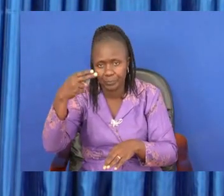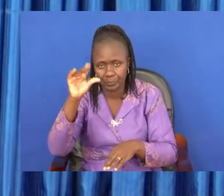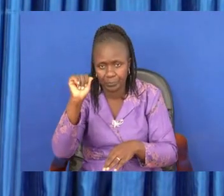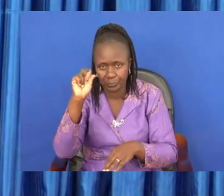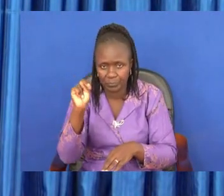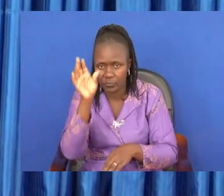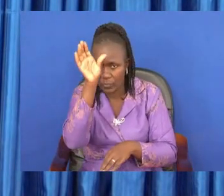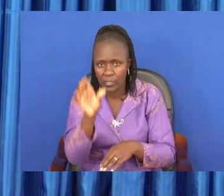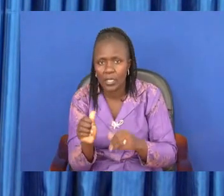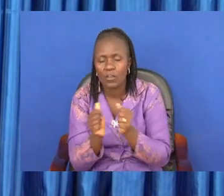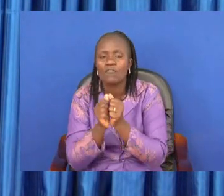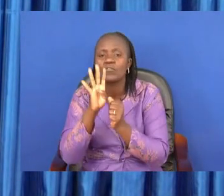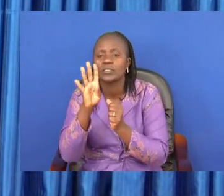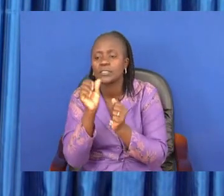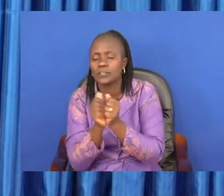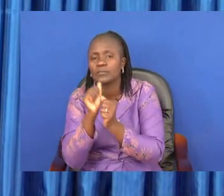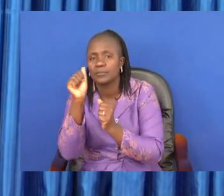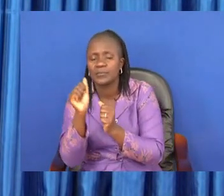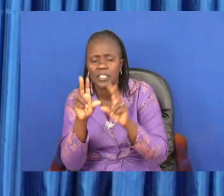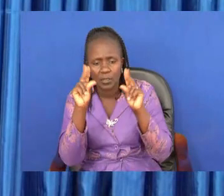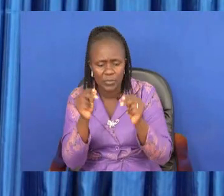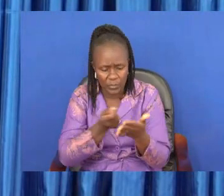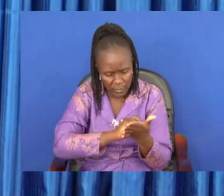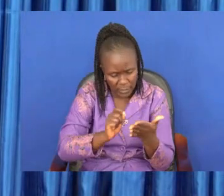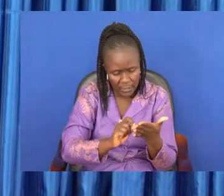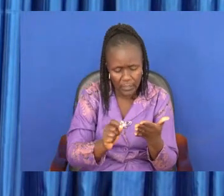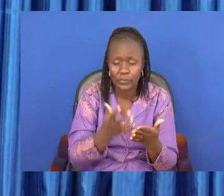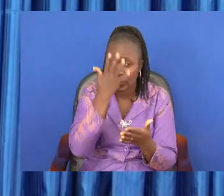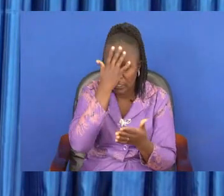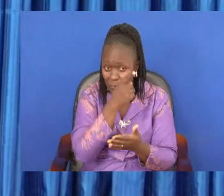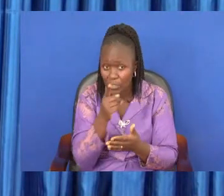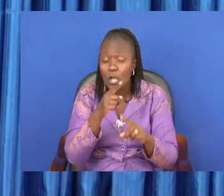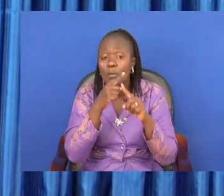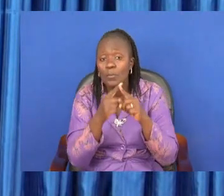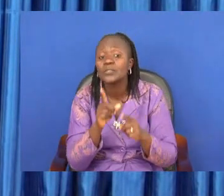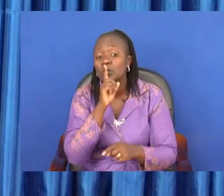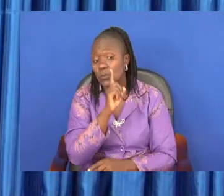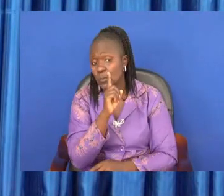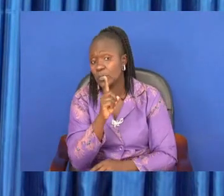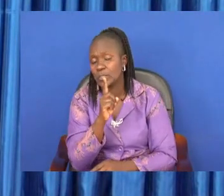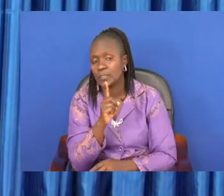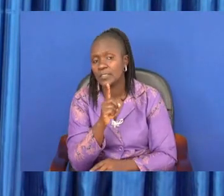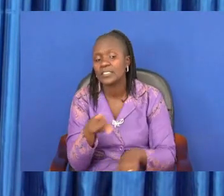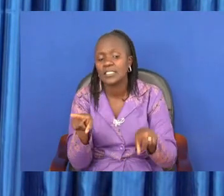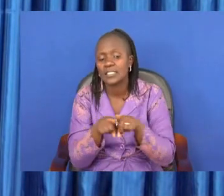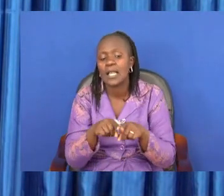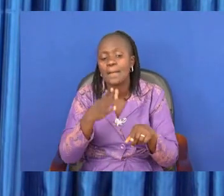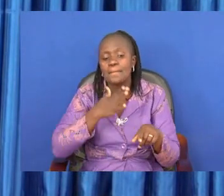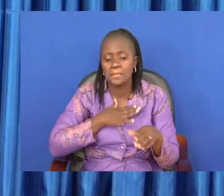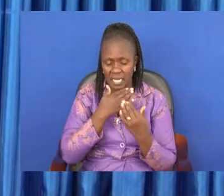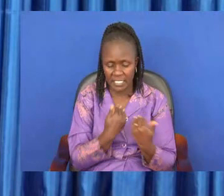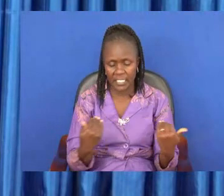and verse 15, the Bible says, I am not writing this to shame you, but to warn you as my dear